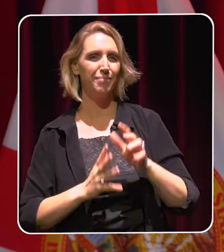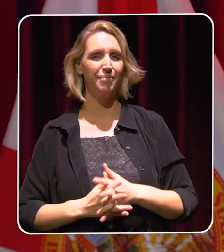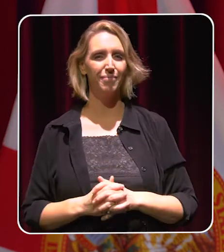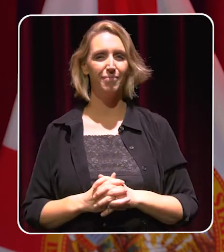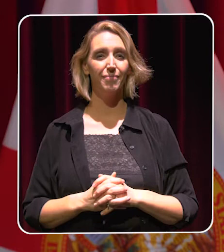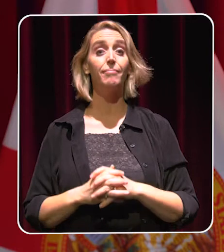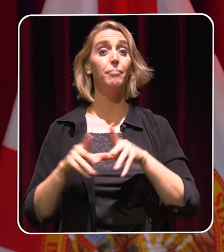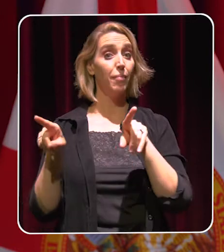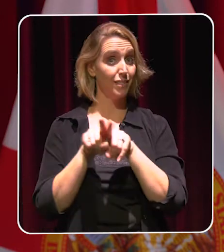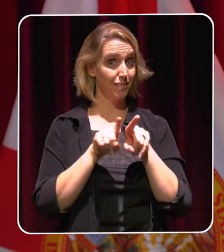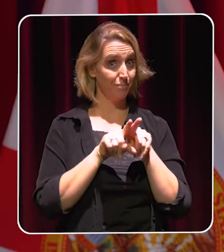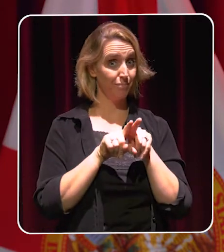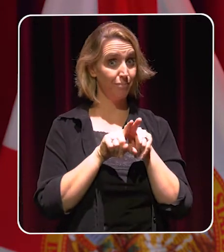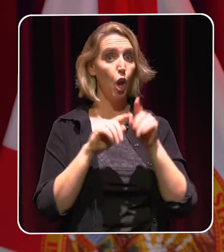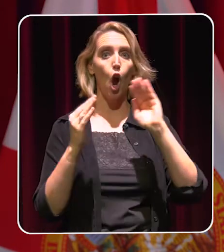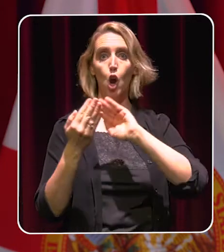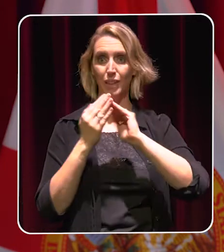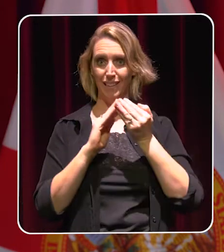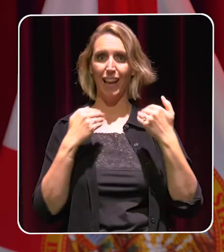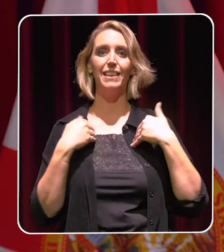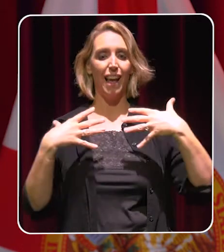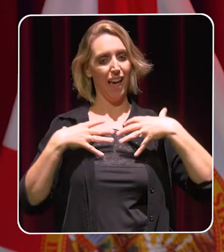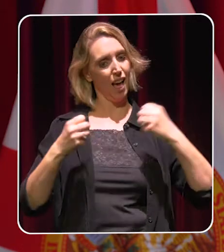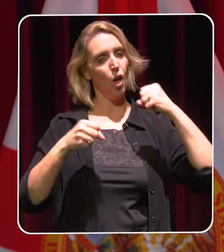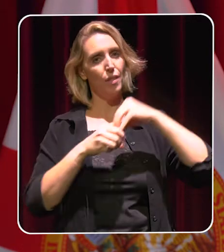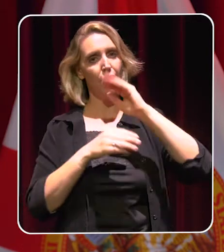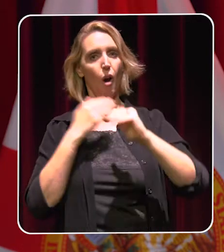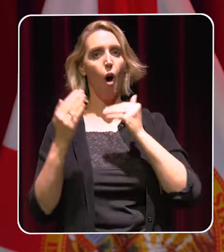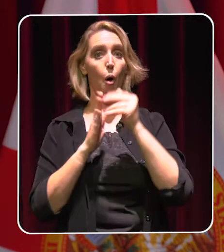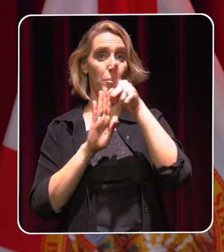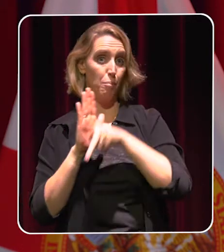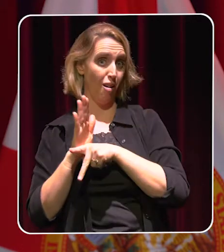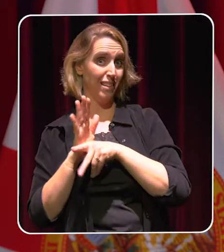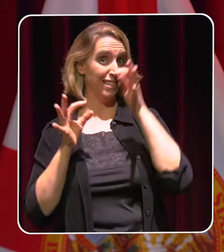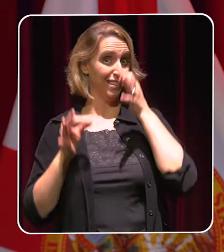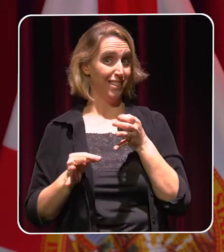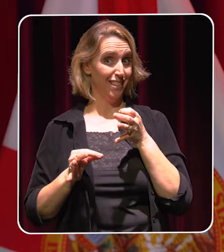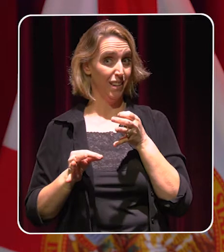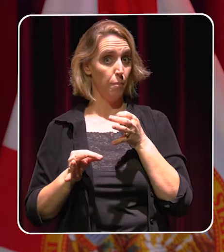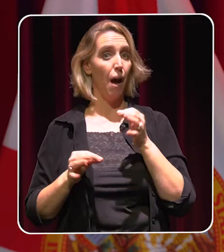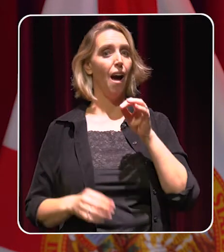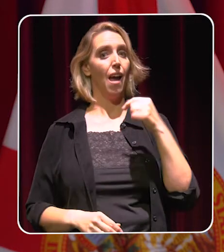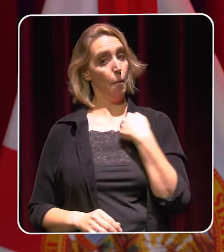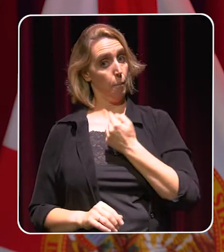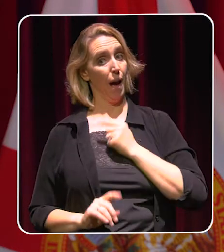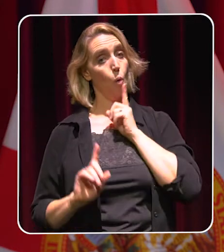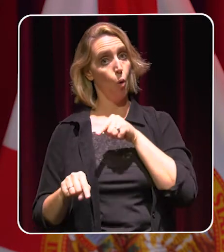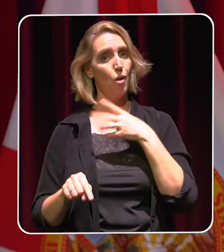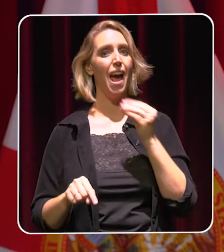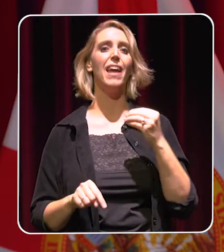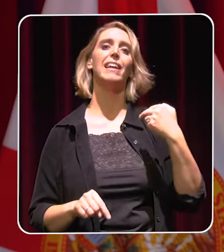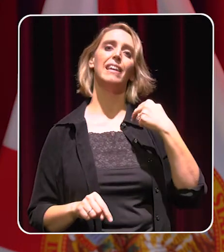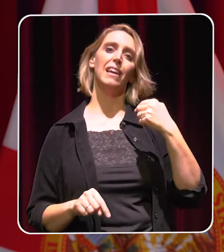initiative. Plus, our city's adopted health in all policies approach to decision-making by both executive order